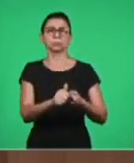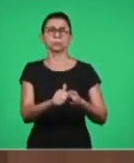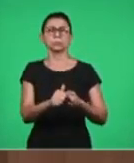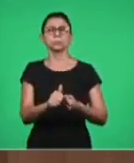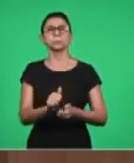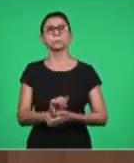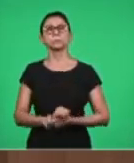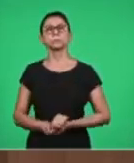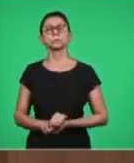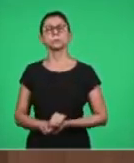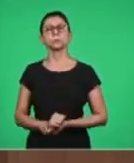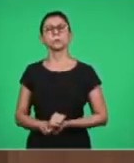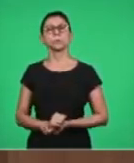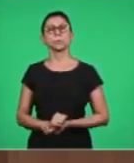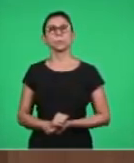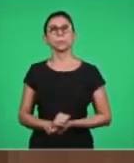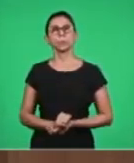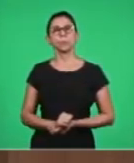is being delivered.